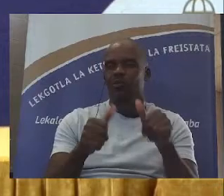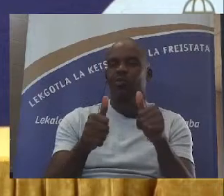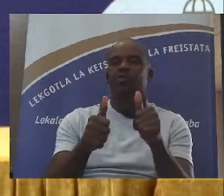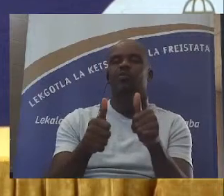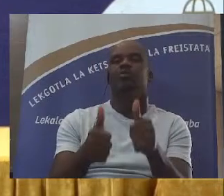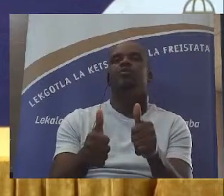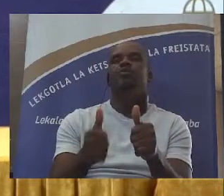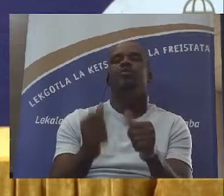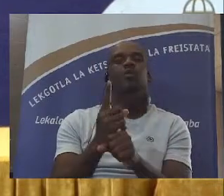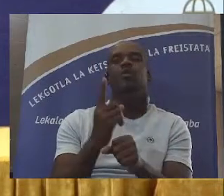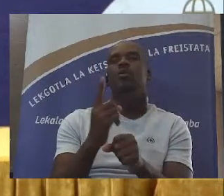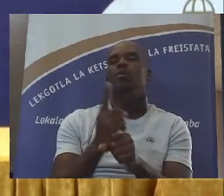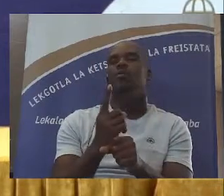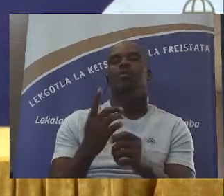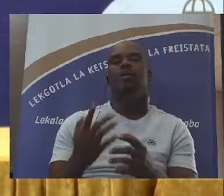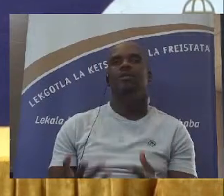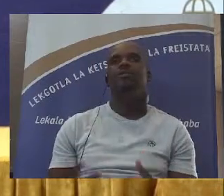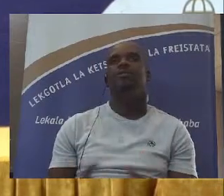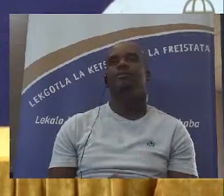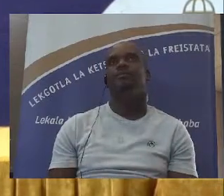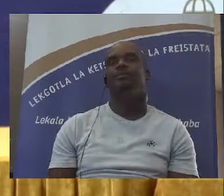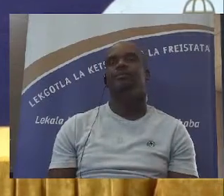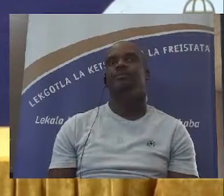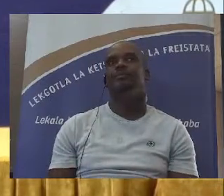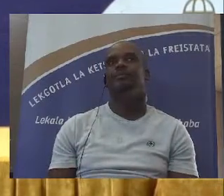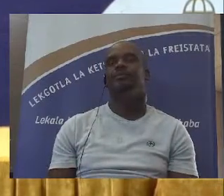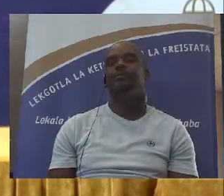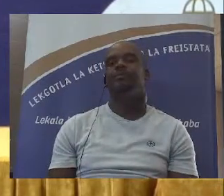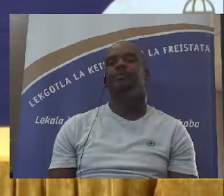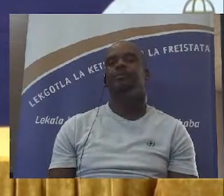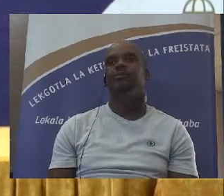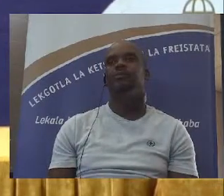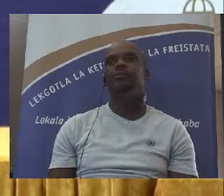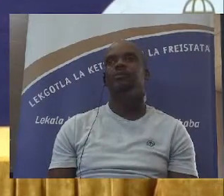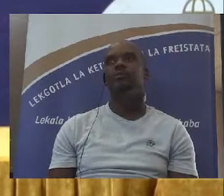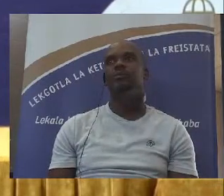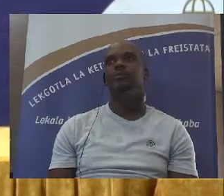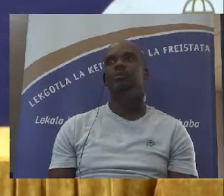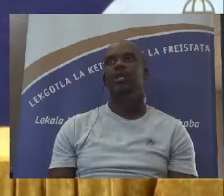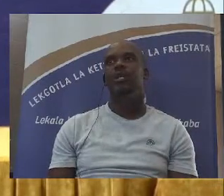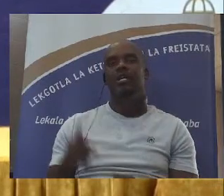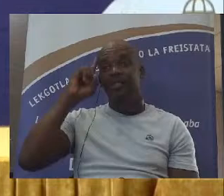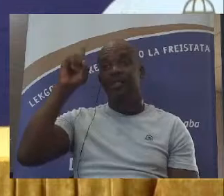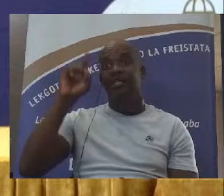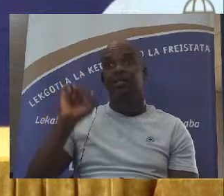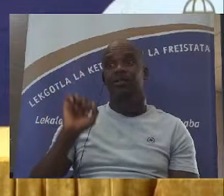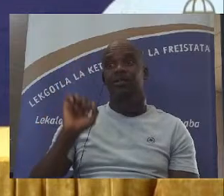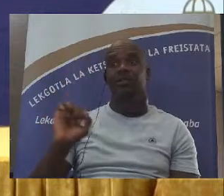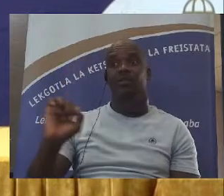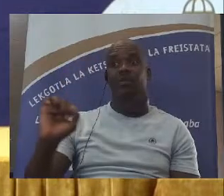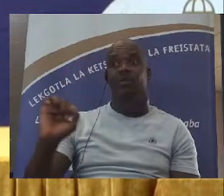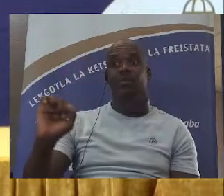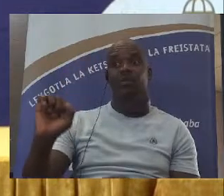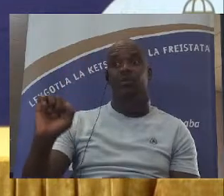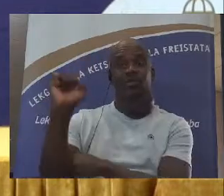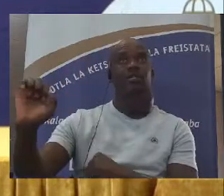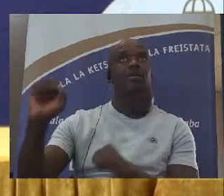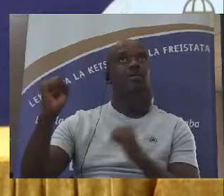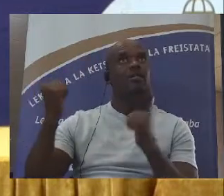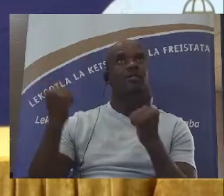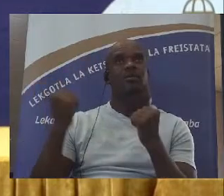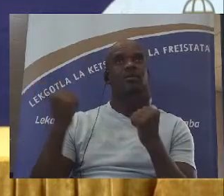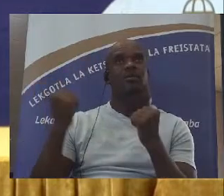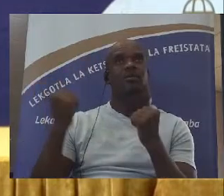those good intentions turns out to be something different and they come to haunt you. So we've built in these provisions to make sure that the